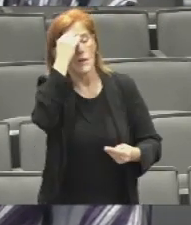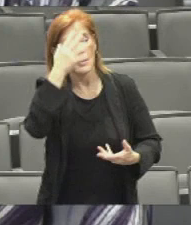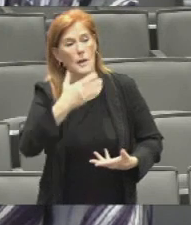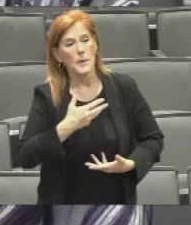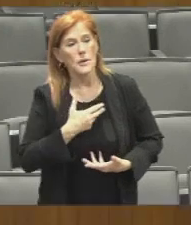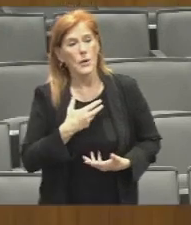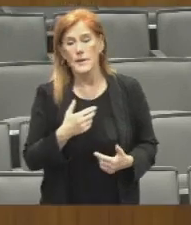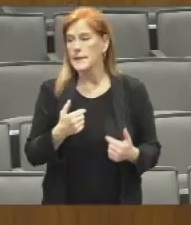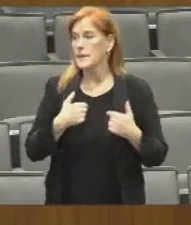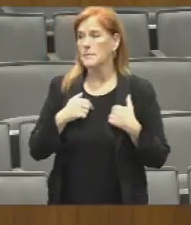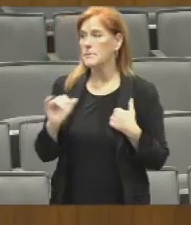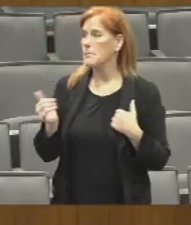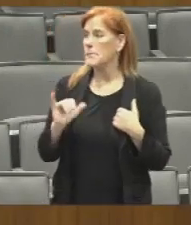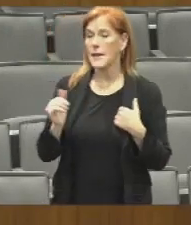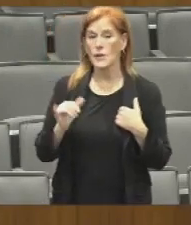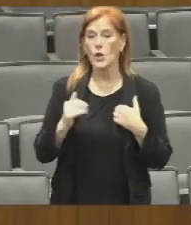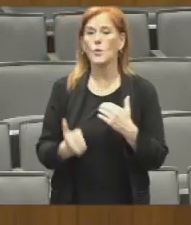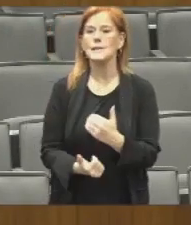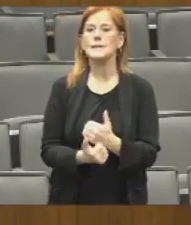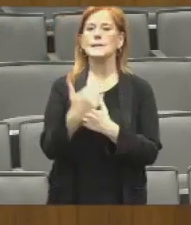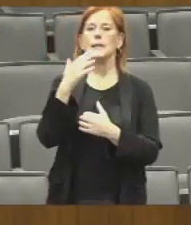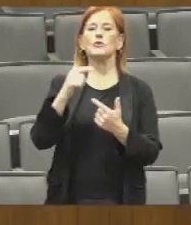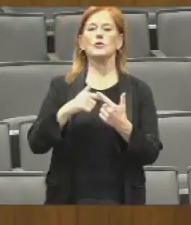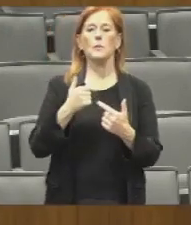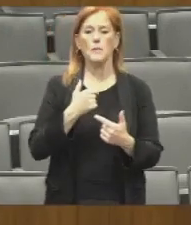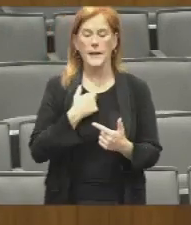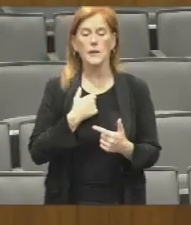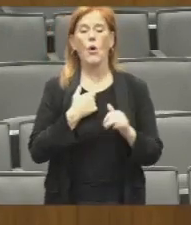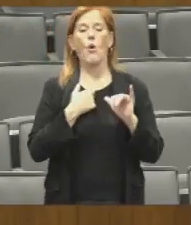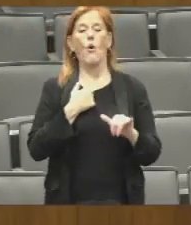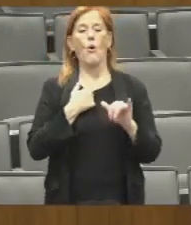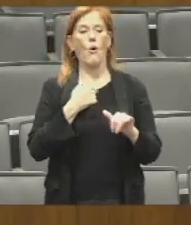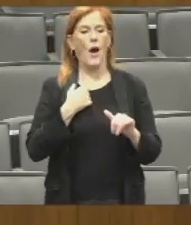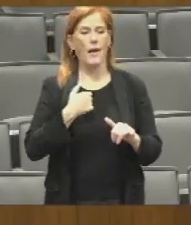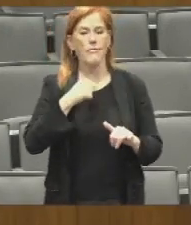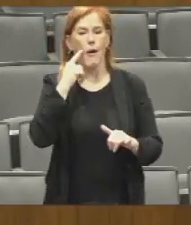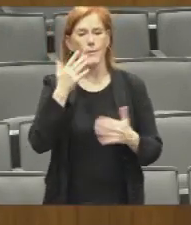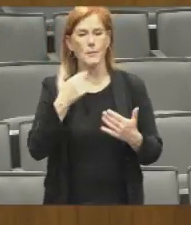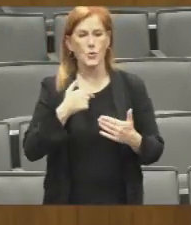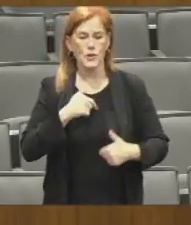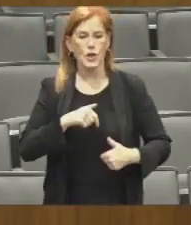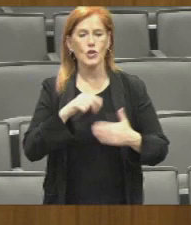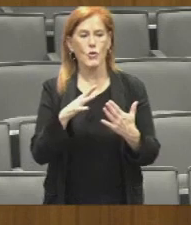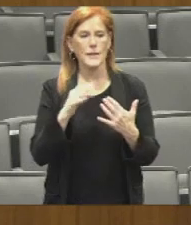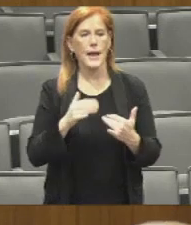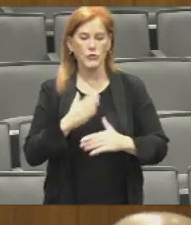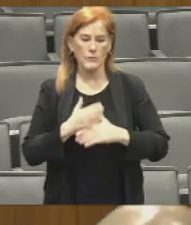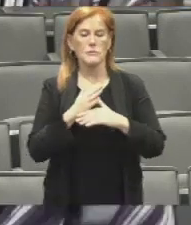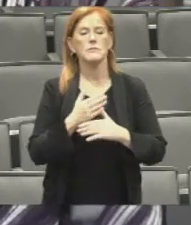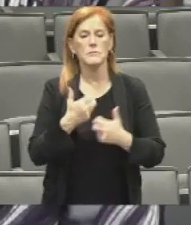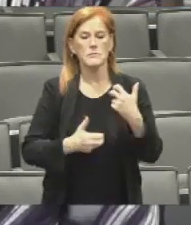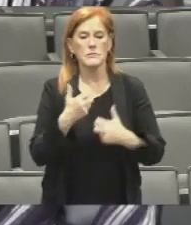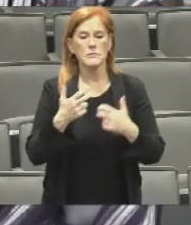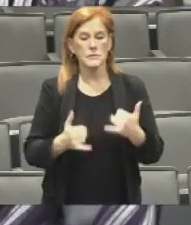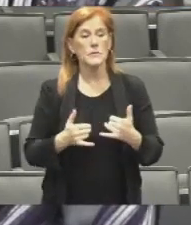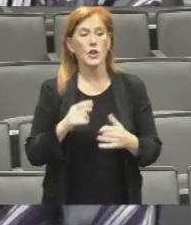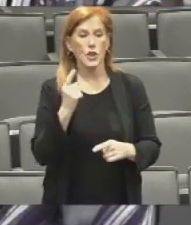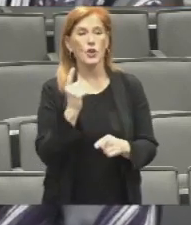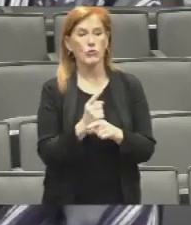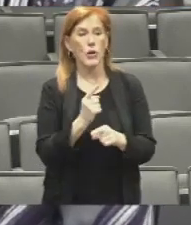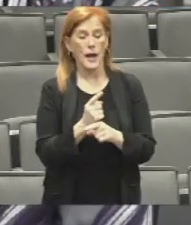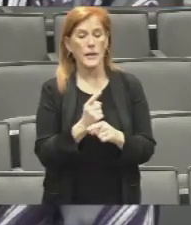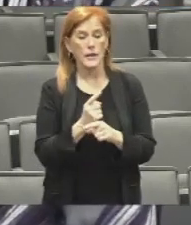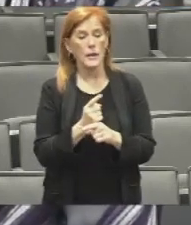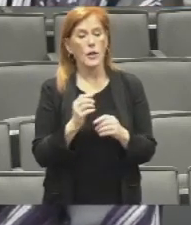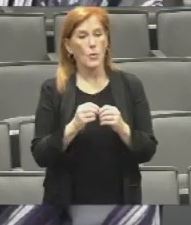I wasn't on social media either. It was sent to me, and so I said we probably ought to address it if we can. Yeah. The more we can do up front